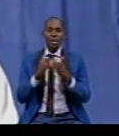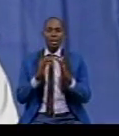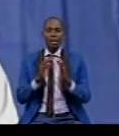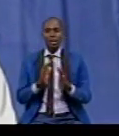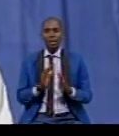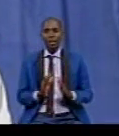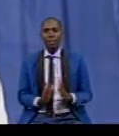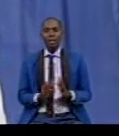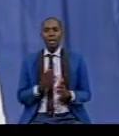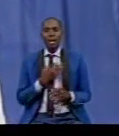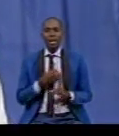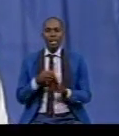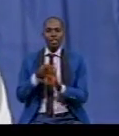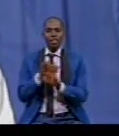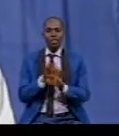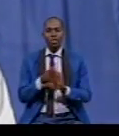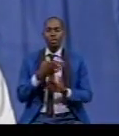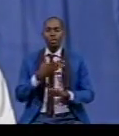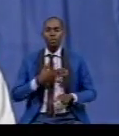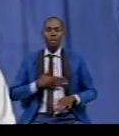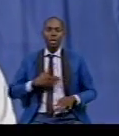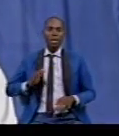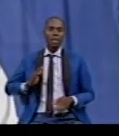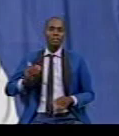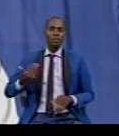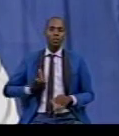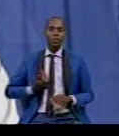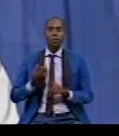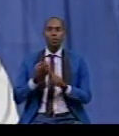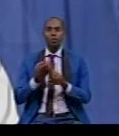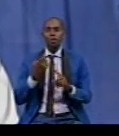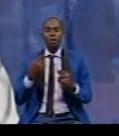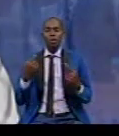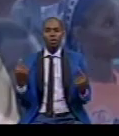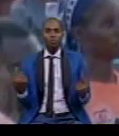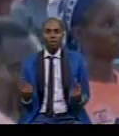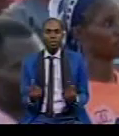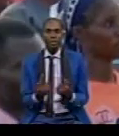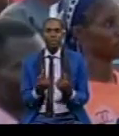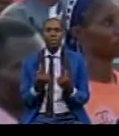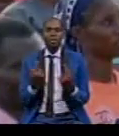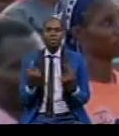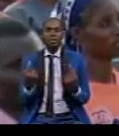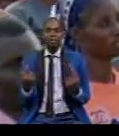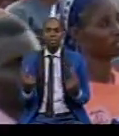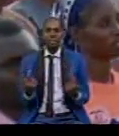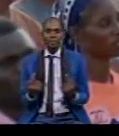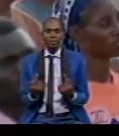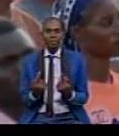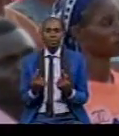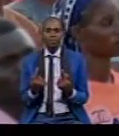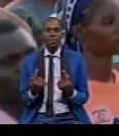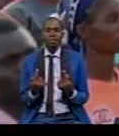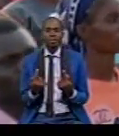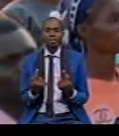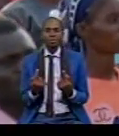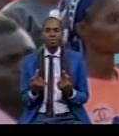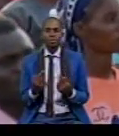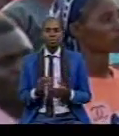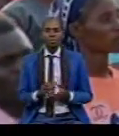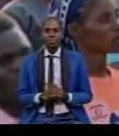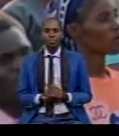complete. If the suffering, the sickness makes your happiness incomplete tonight, it will take